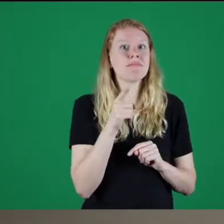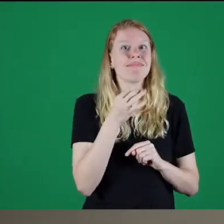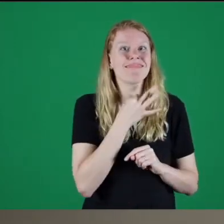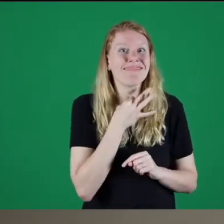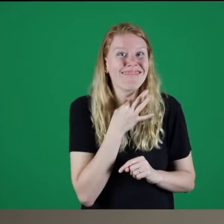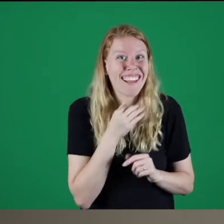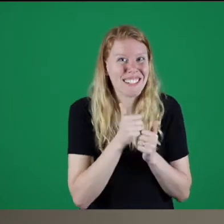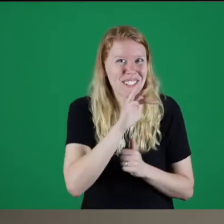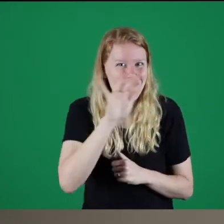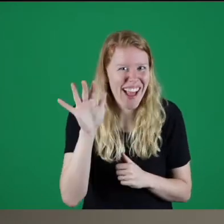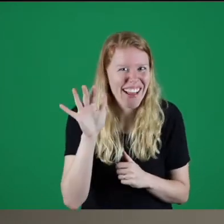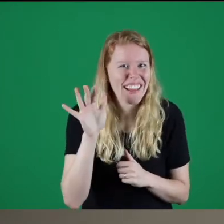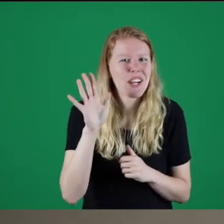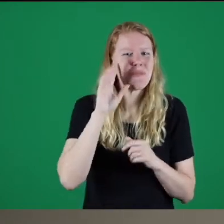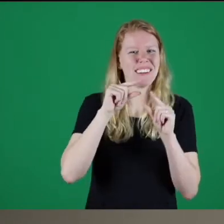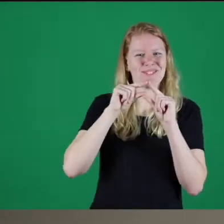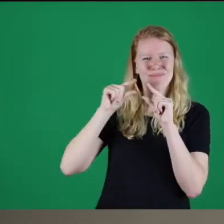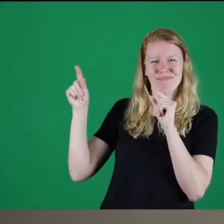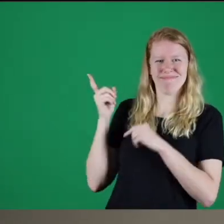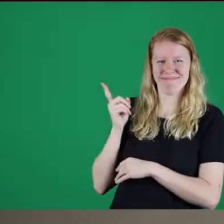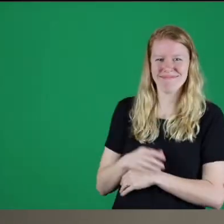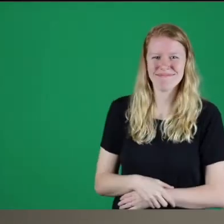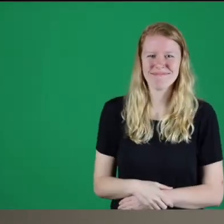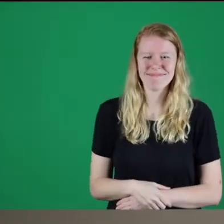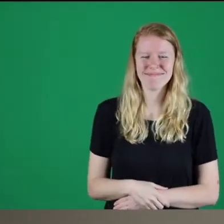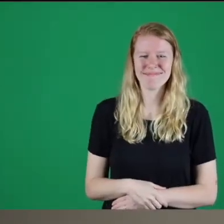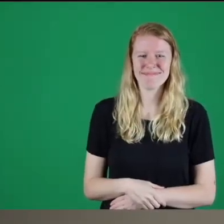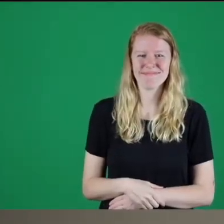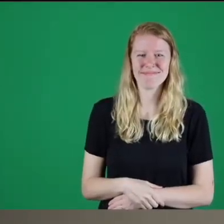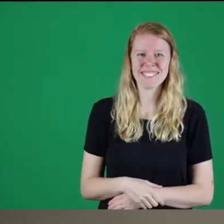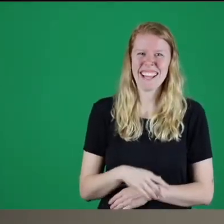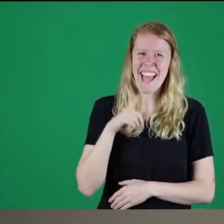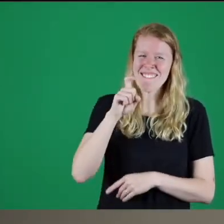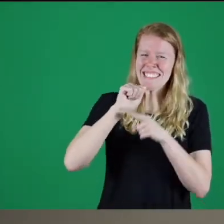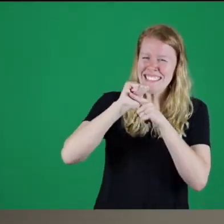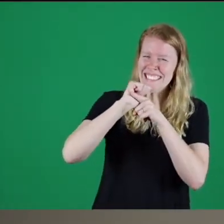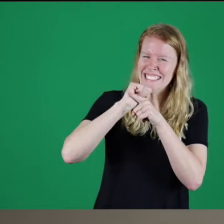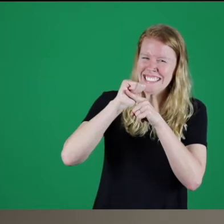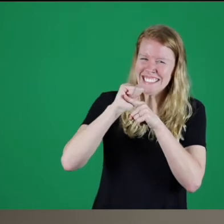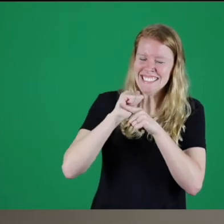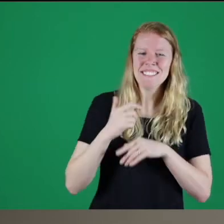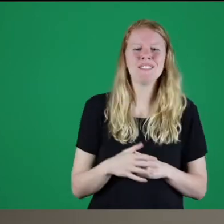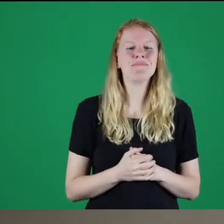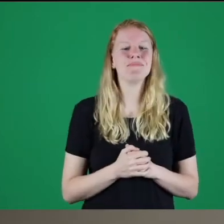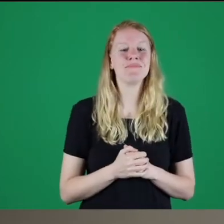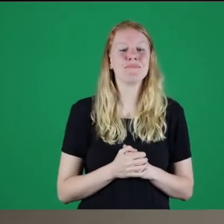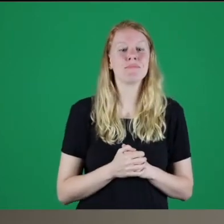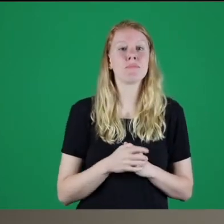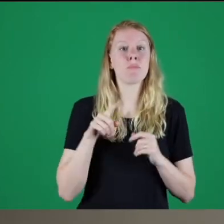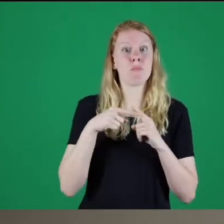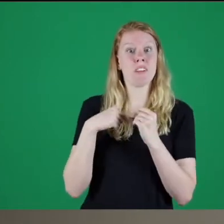it. Intomikorobugu. You have to work on that. Okay, but when I